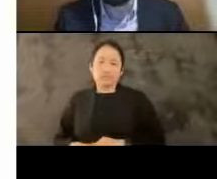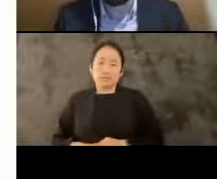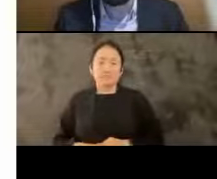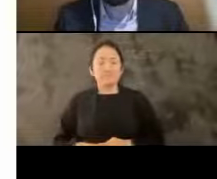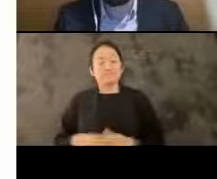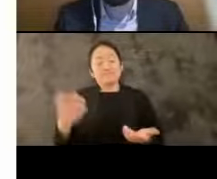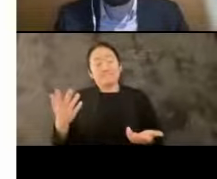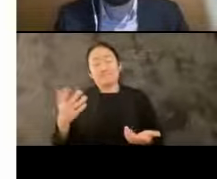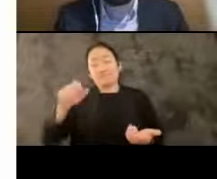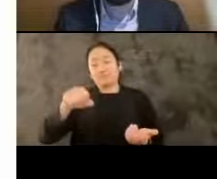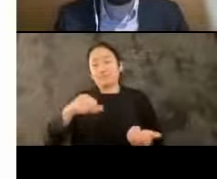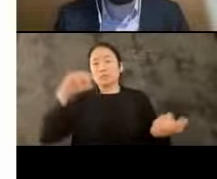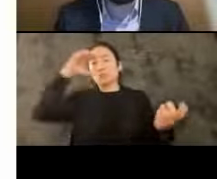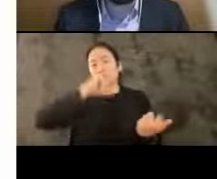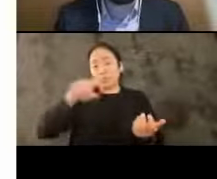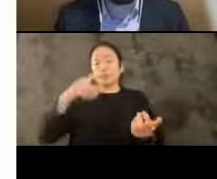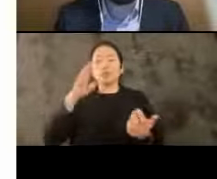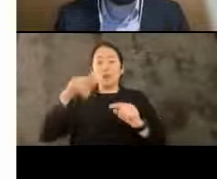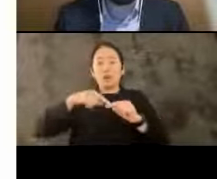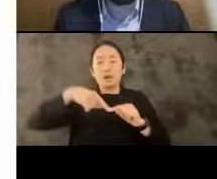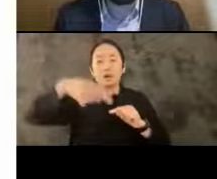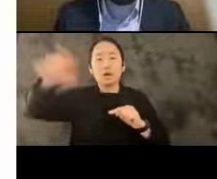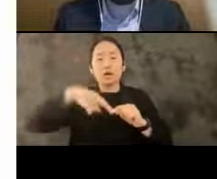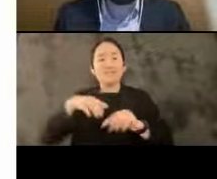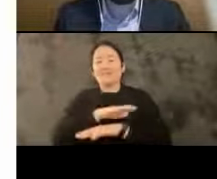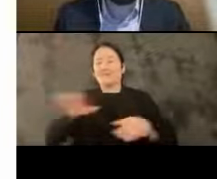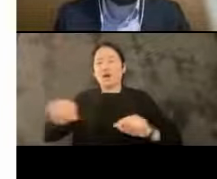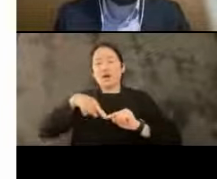right, assuming you're making a symmetrical journey and things like that.